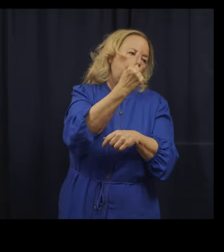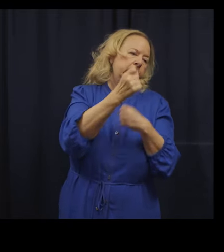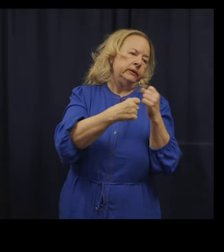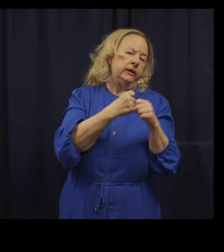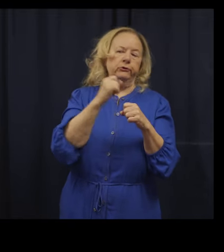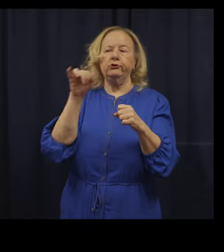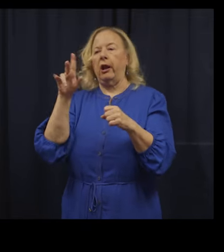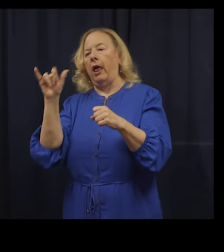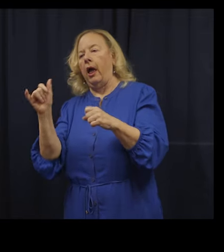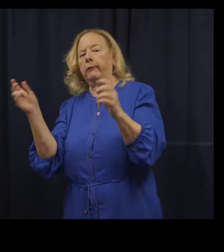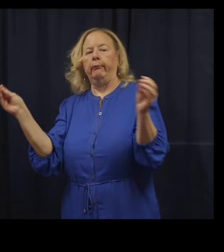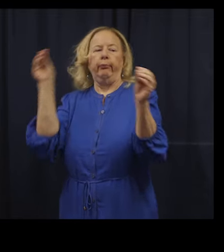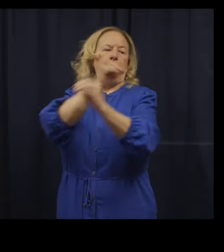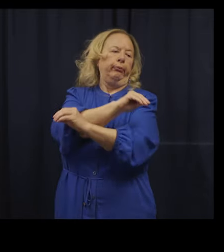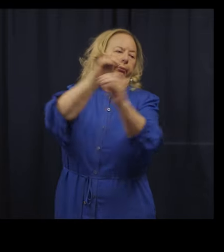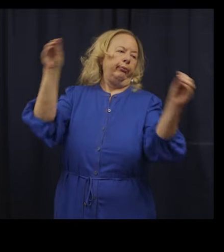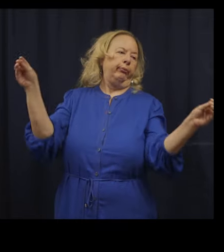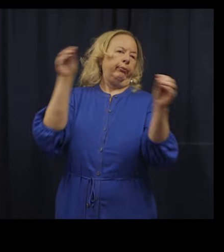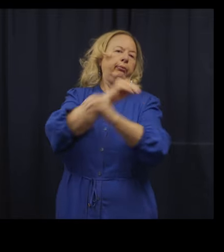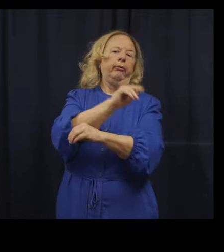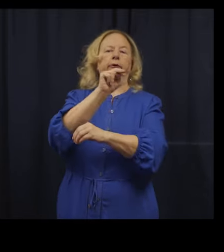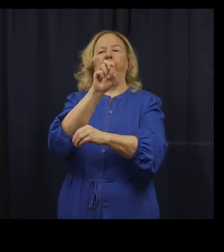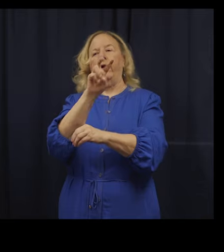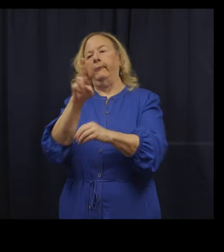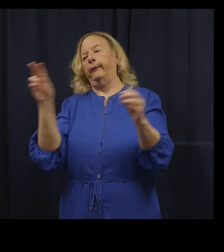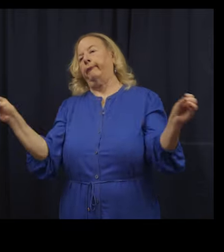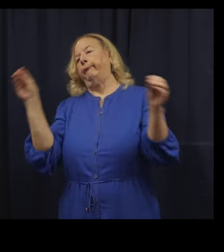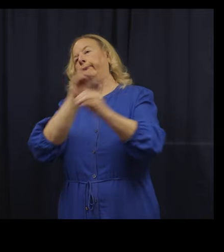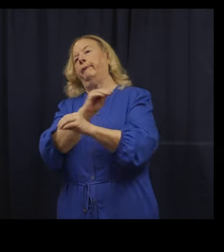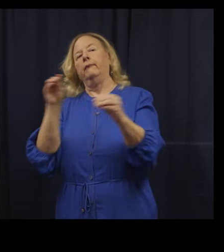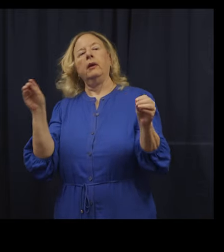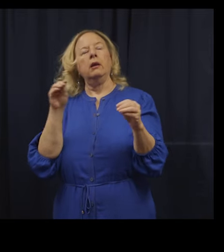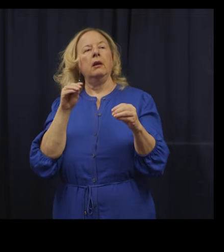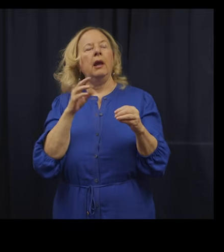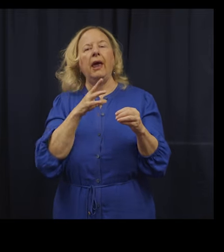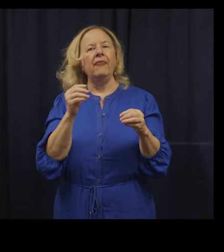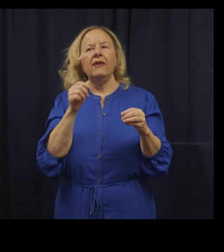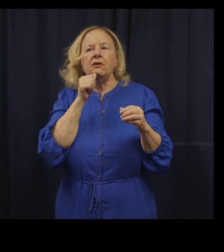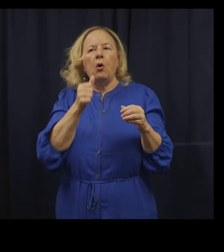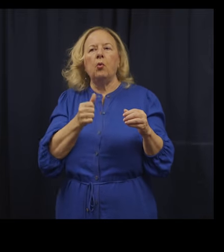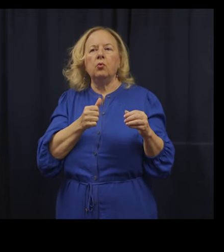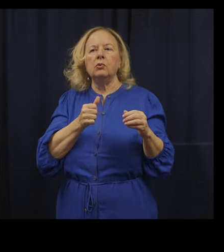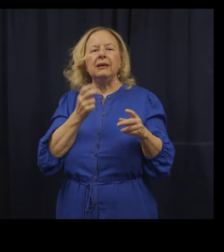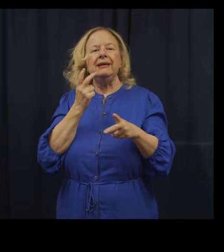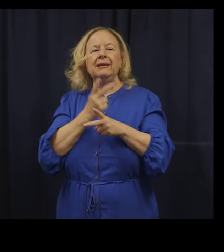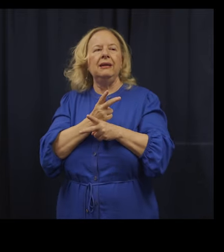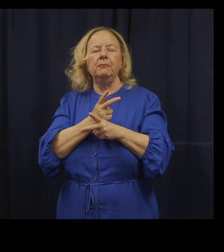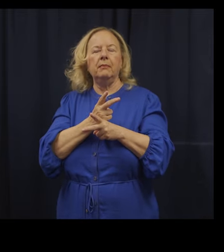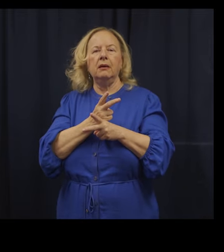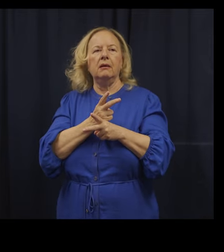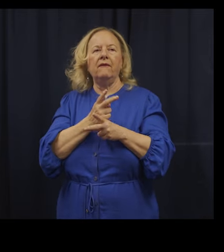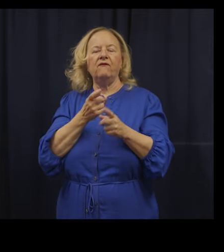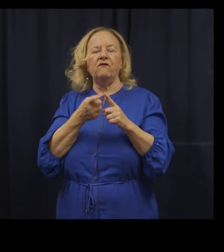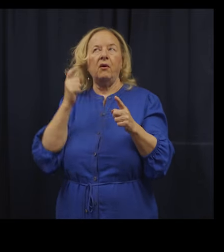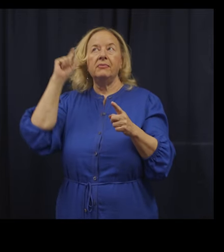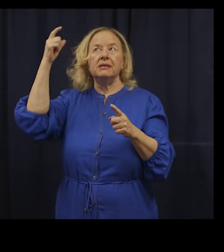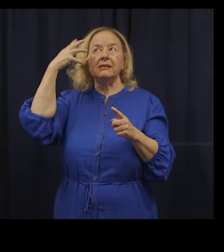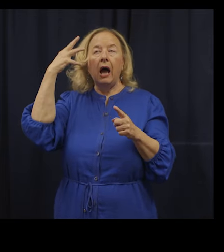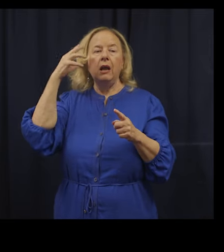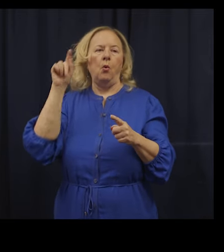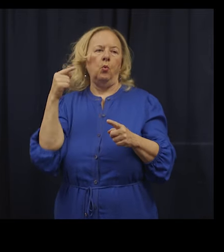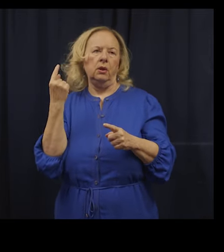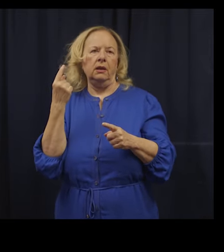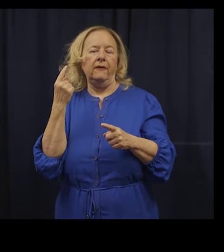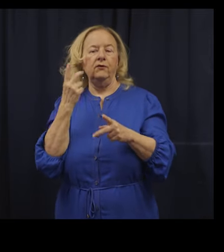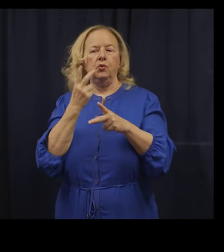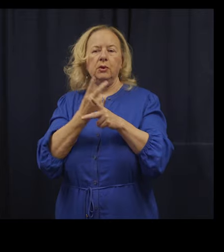another year, November another year, okay? And they don't keep it by the sun only. And